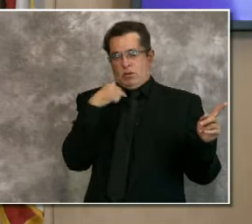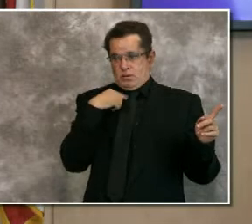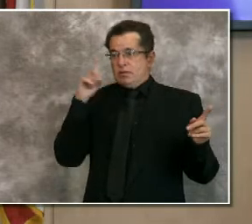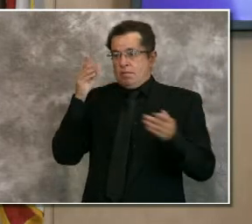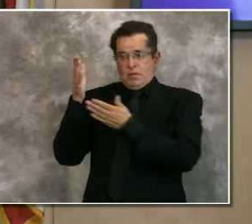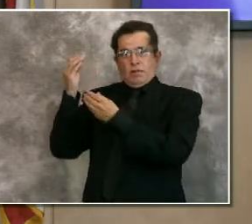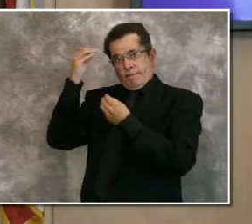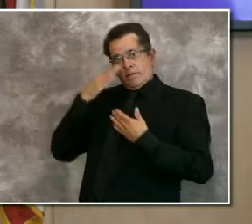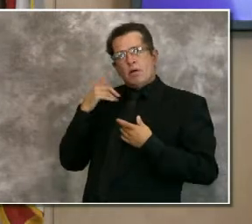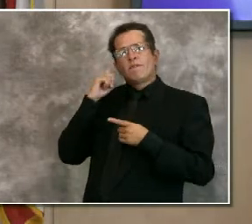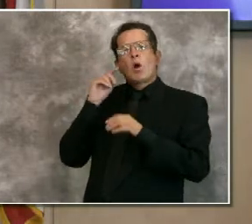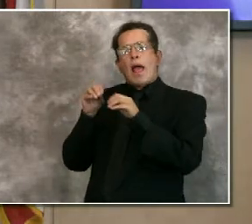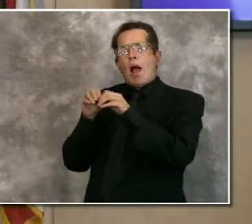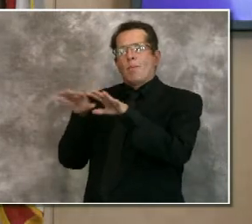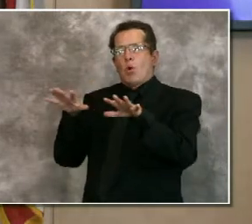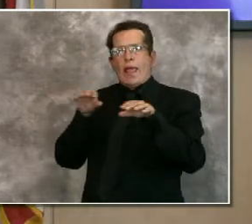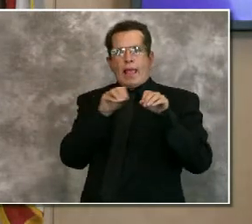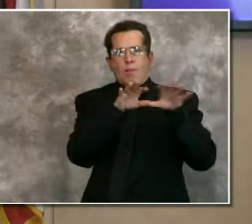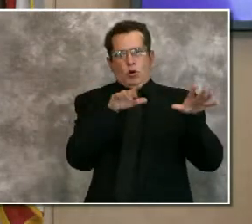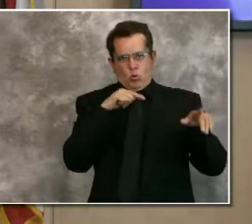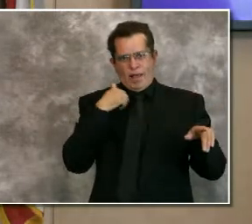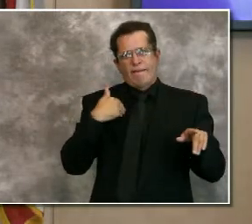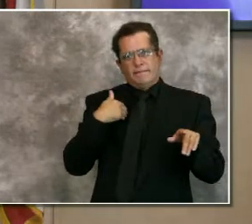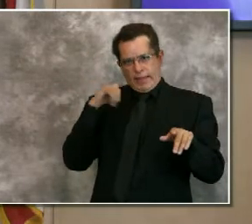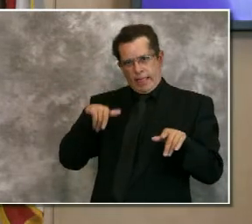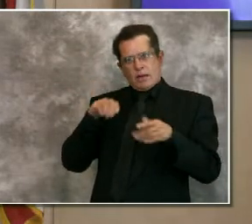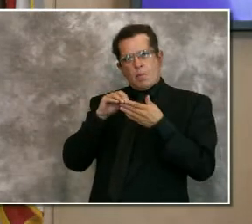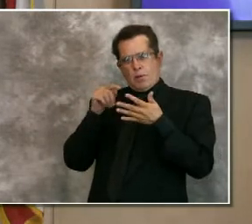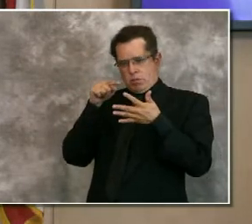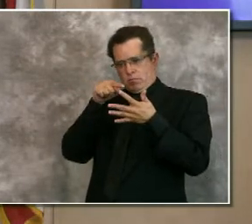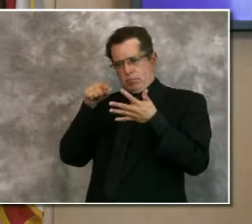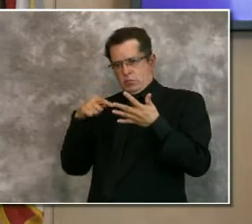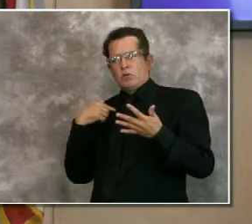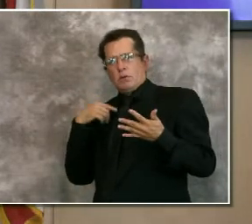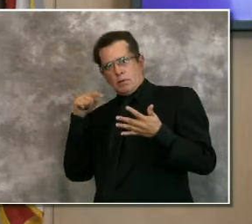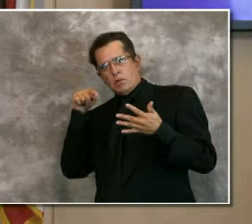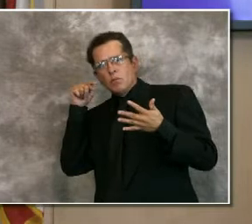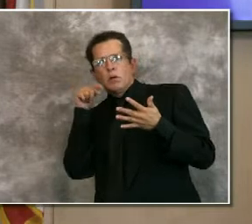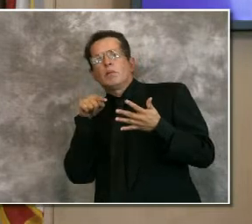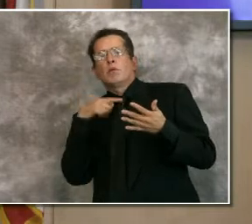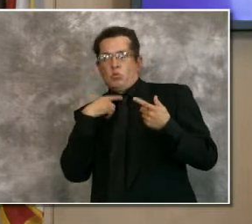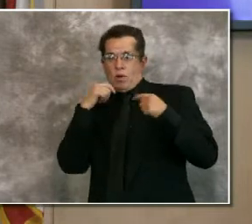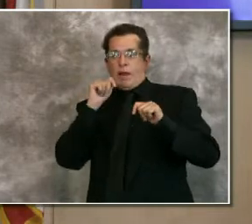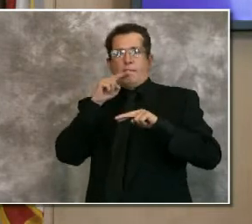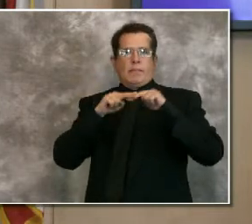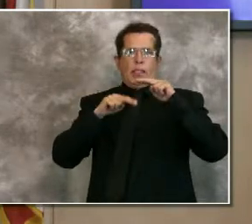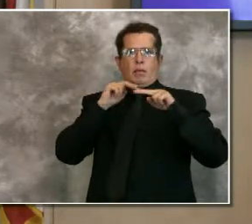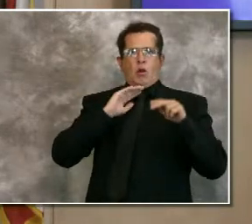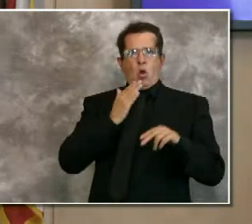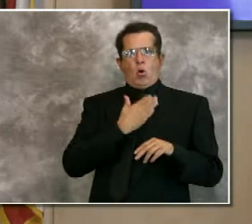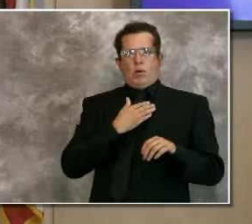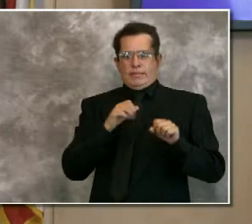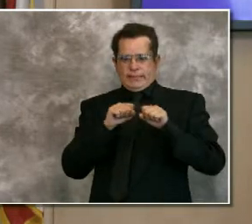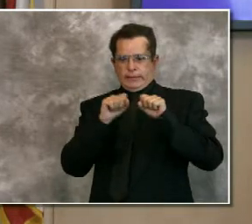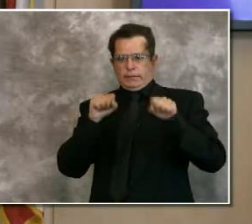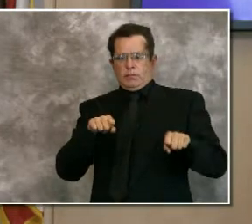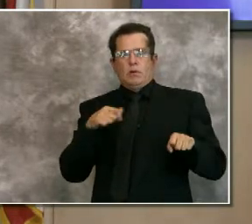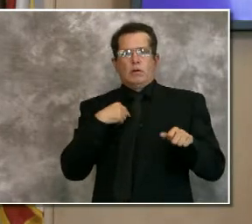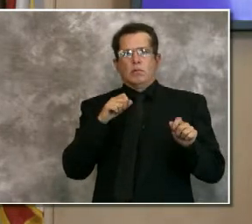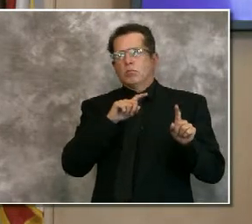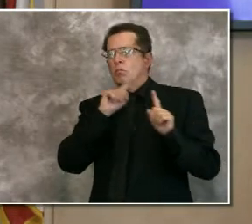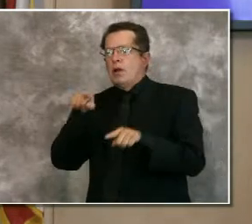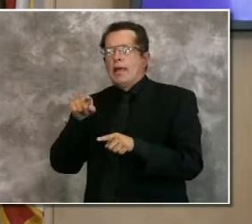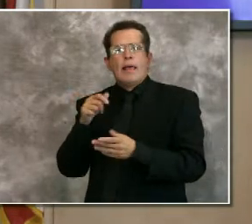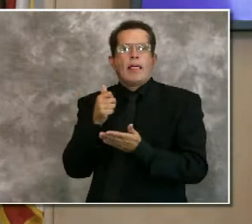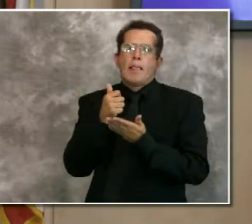about outbreaks, and we are trying to build our systems to be able to answer in